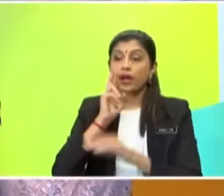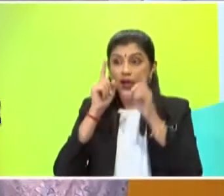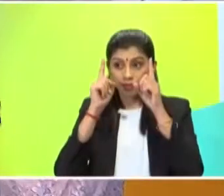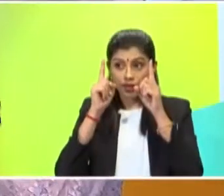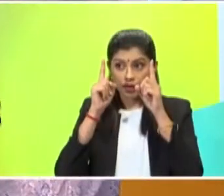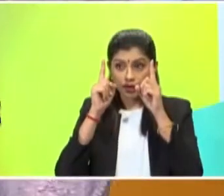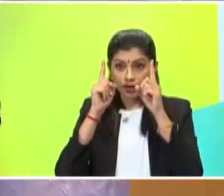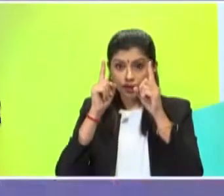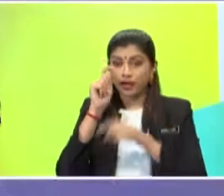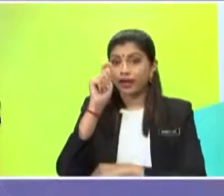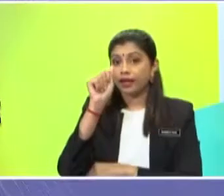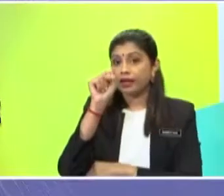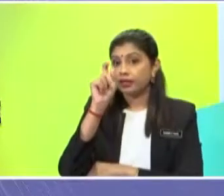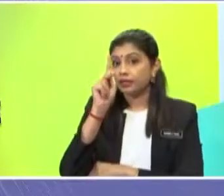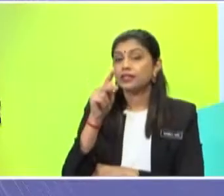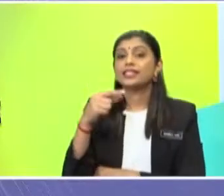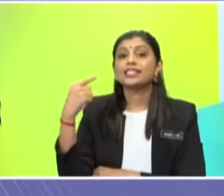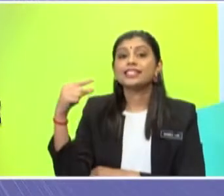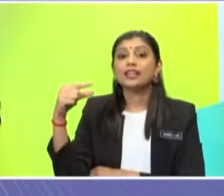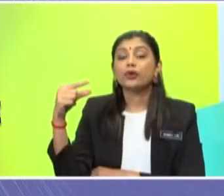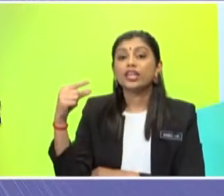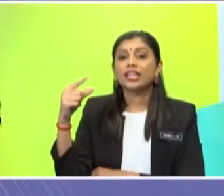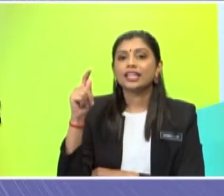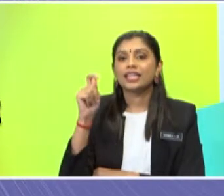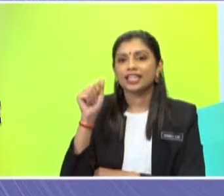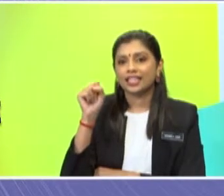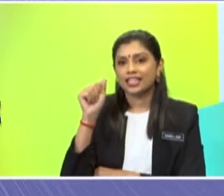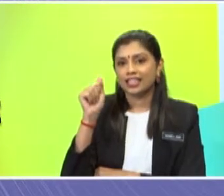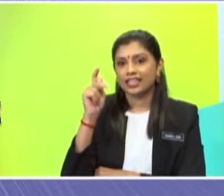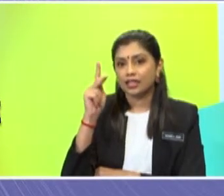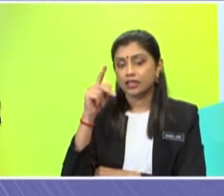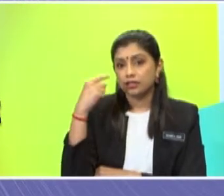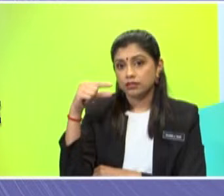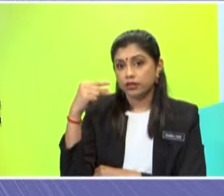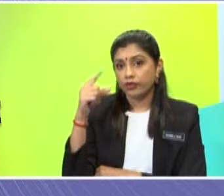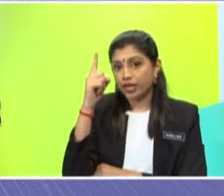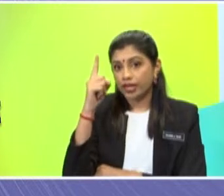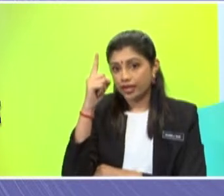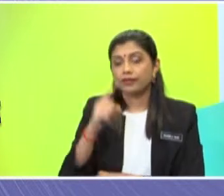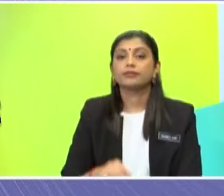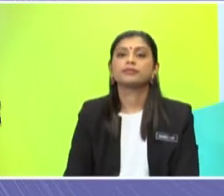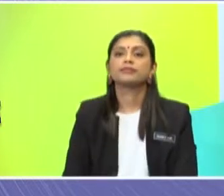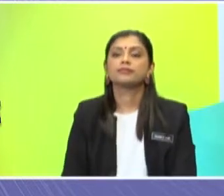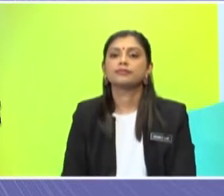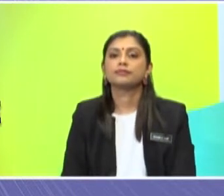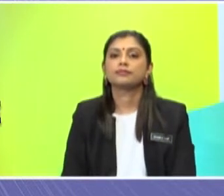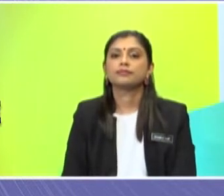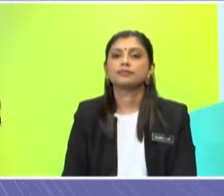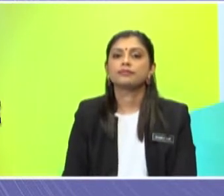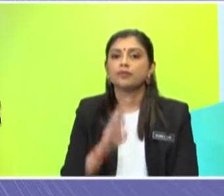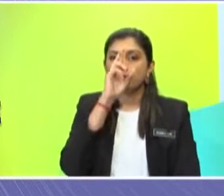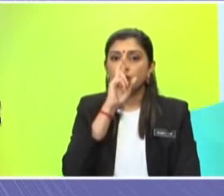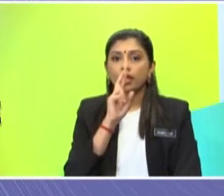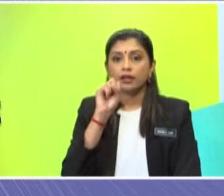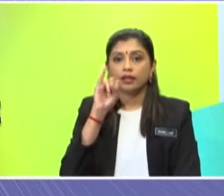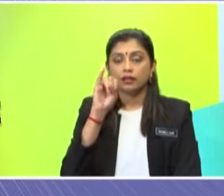focusing specifically on the information in Malaysia. So we don't talk about other countries, but we focus in Malaysia.